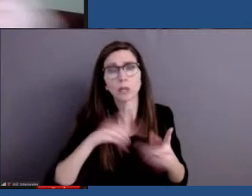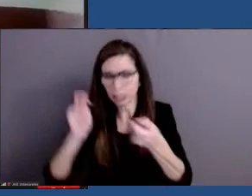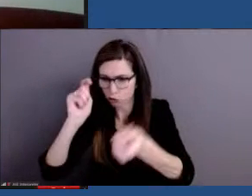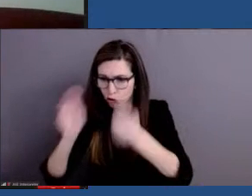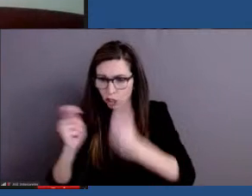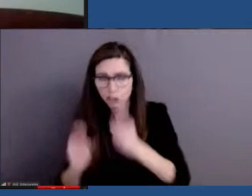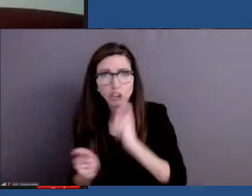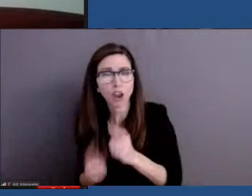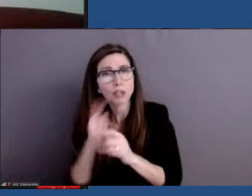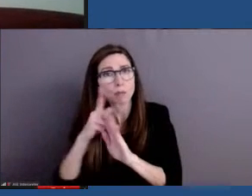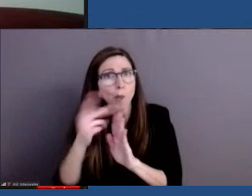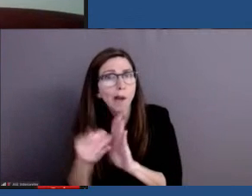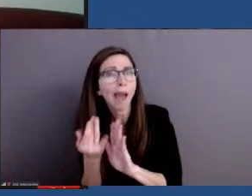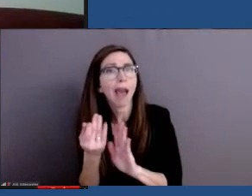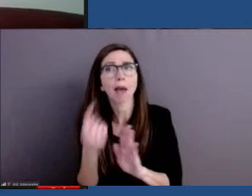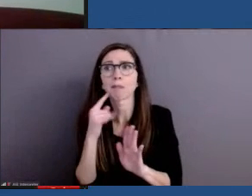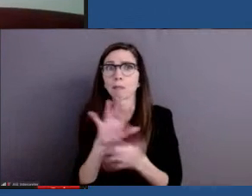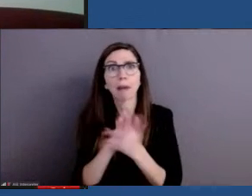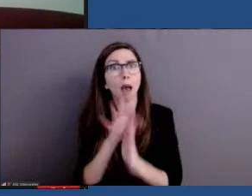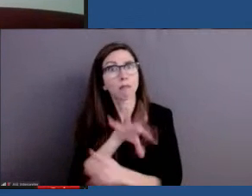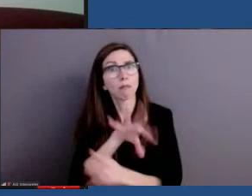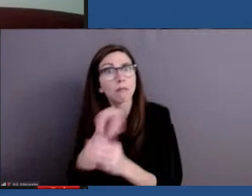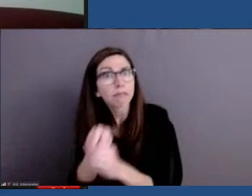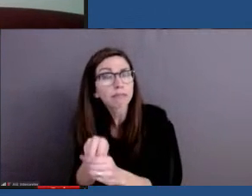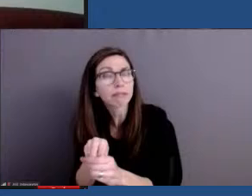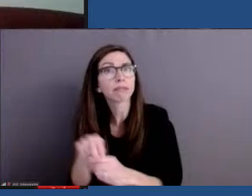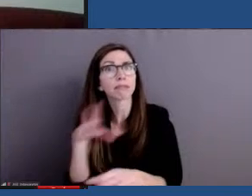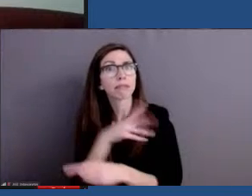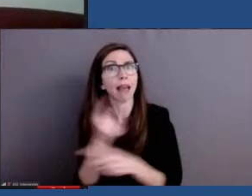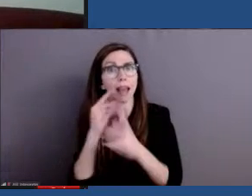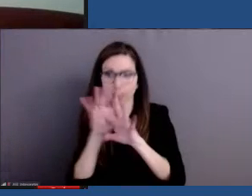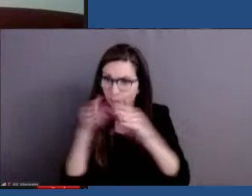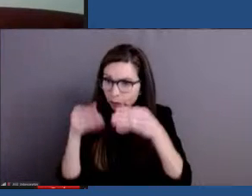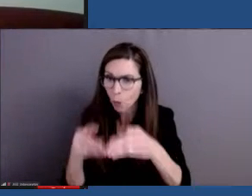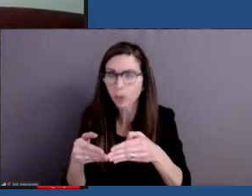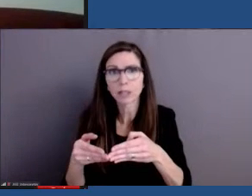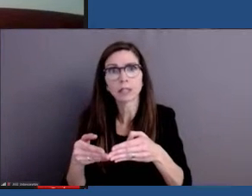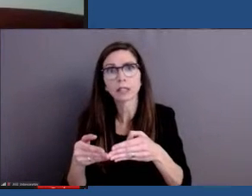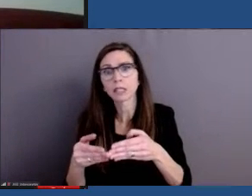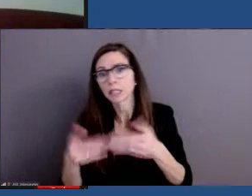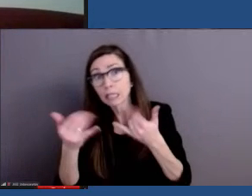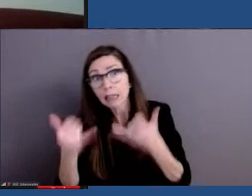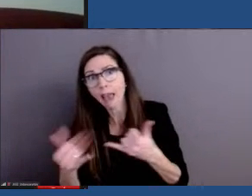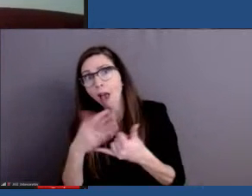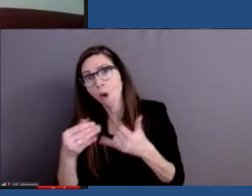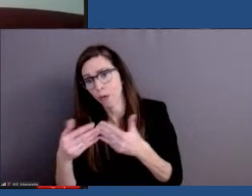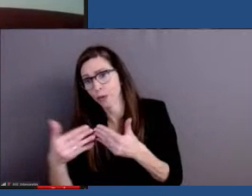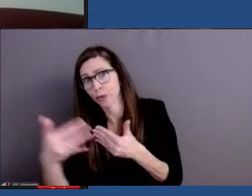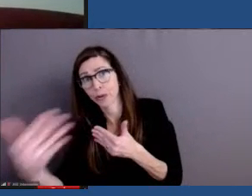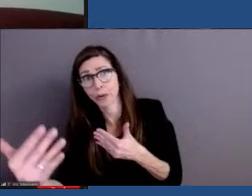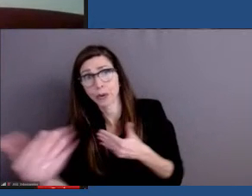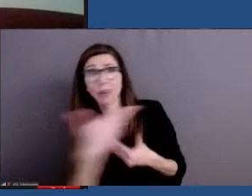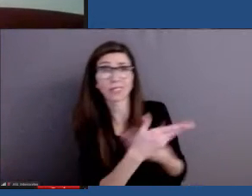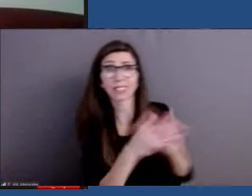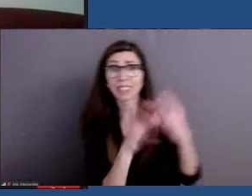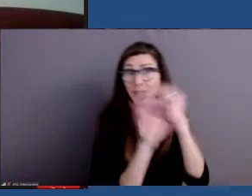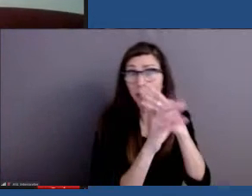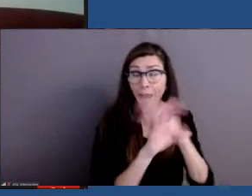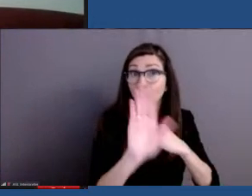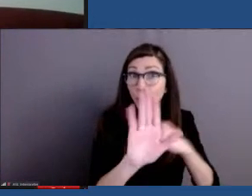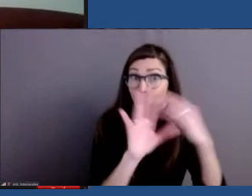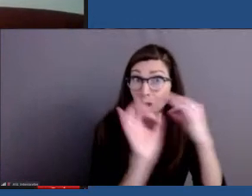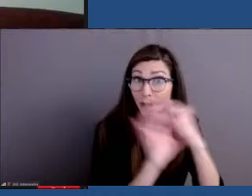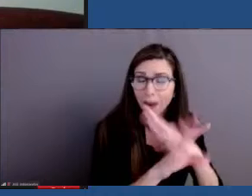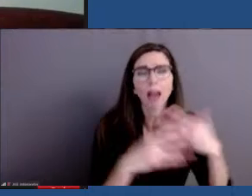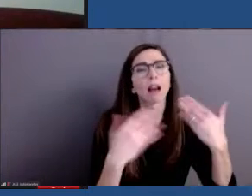inclusion and focuses our efforts on projects and initiatives in the years to come. Your feedback often contributes